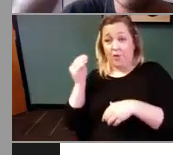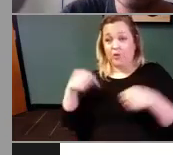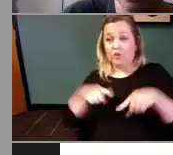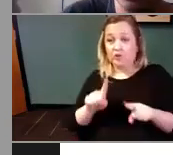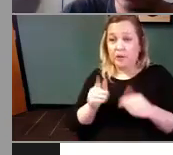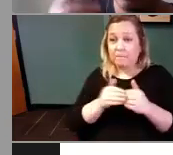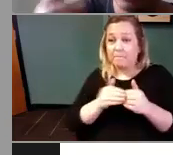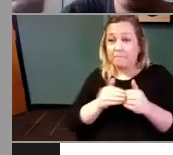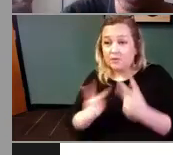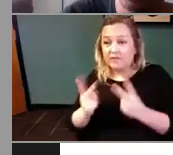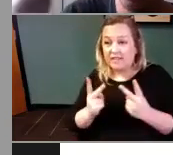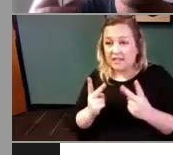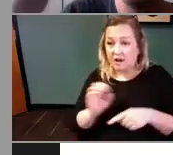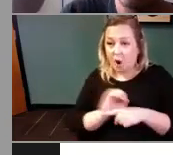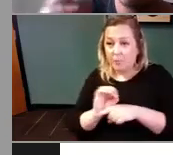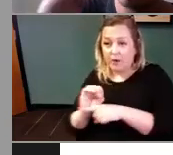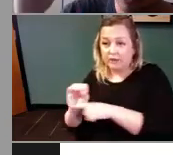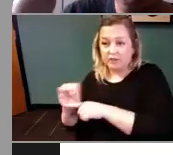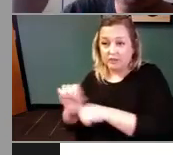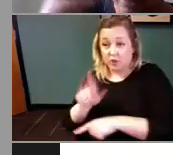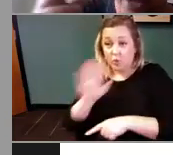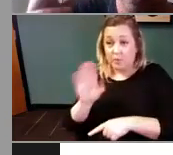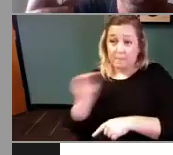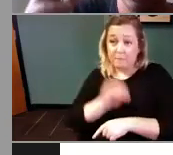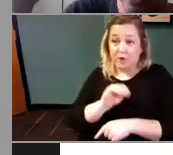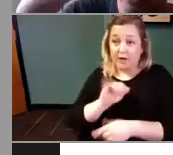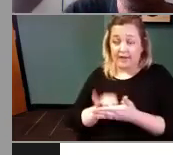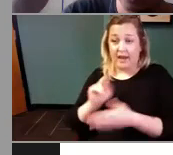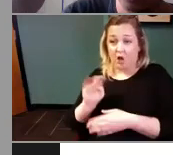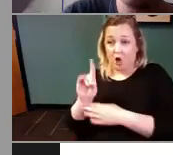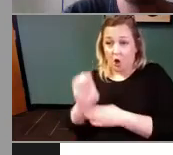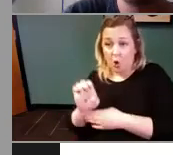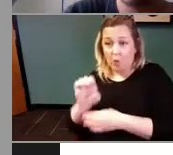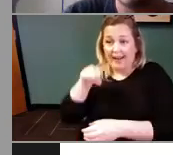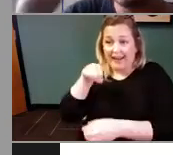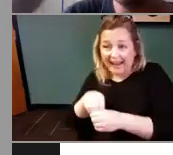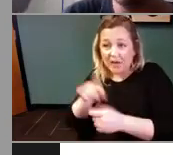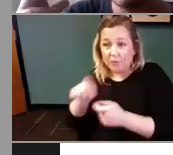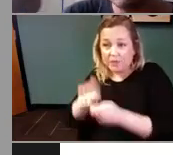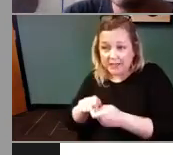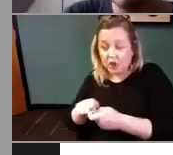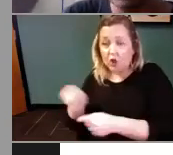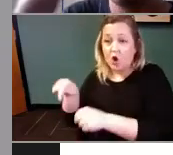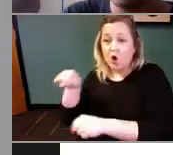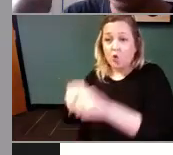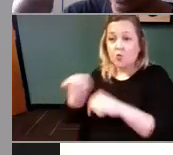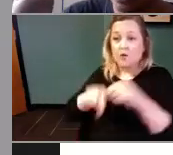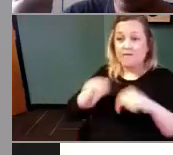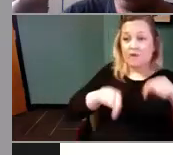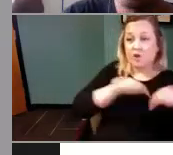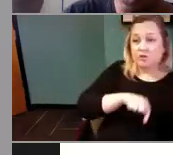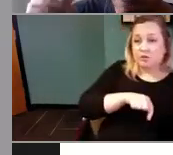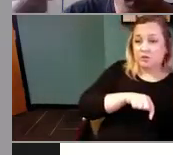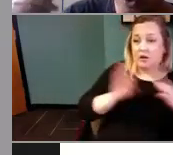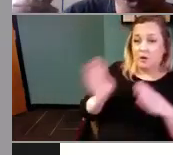you would be inserting that particular node in that particular reverse order into the front of the linked